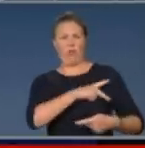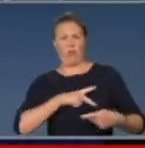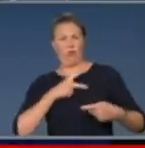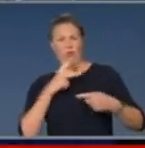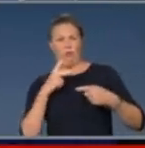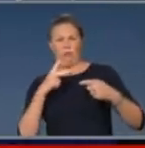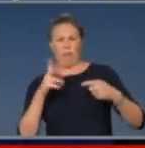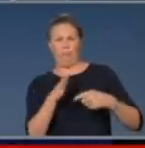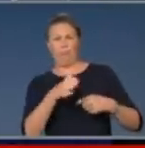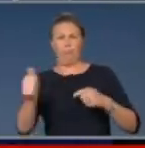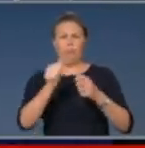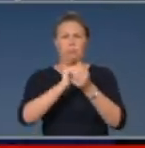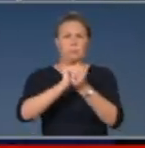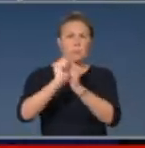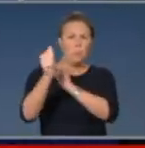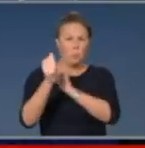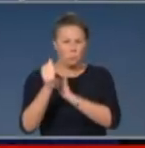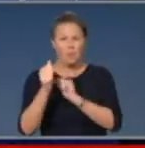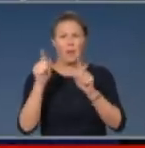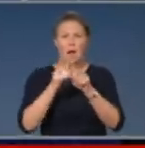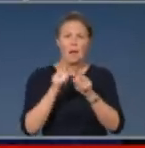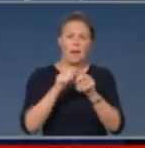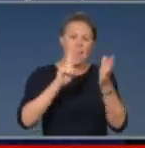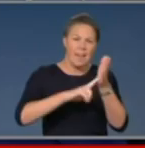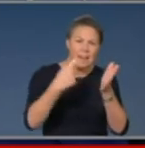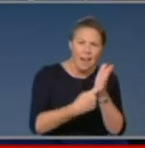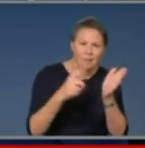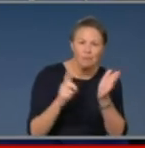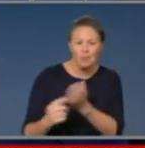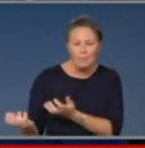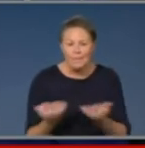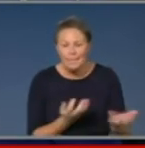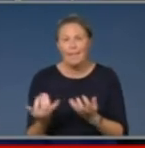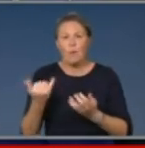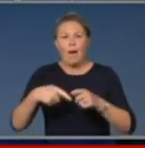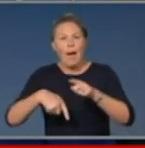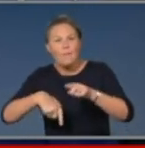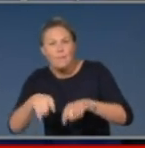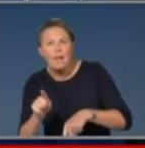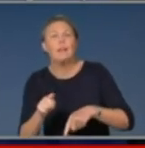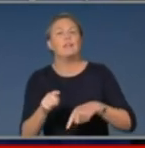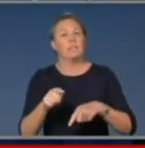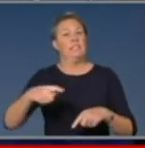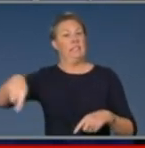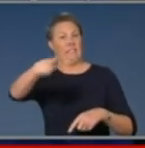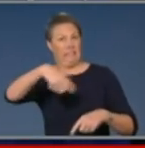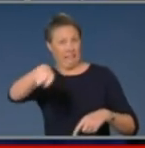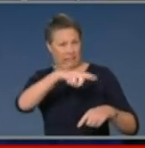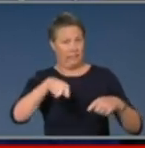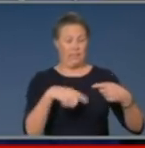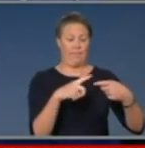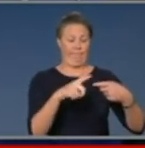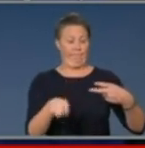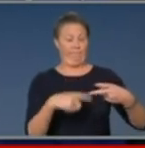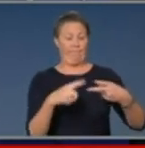sports, training arrangements that sit around support for those activities by our elite sports people. Secondly, at the